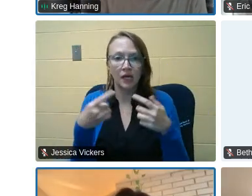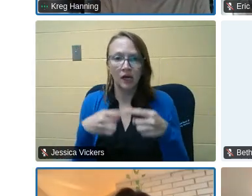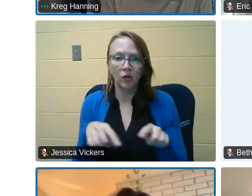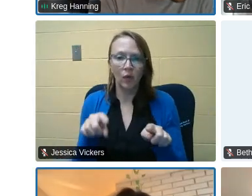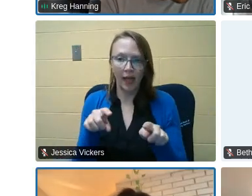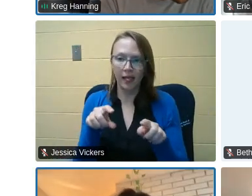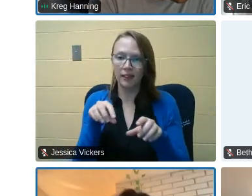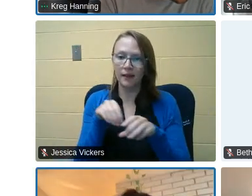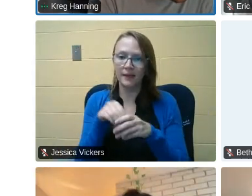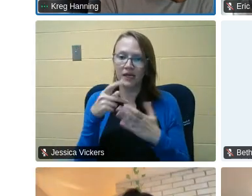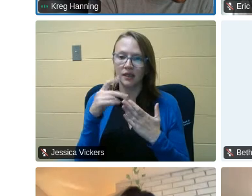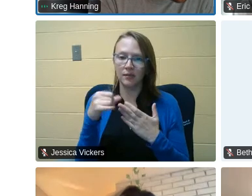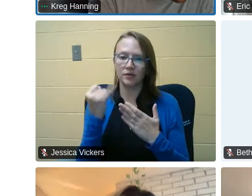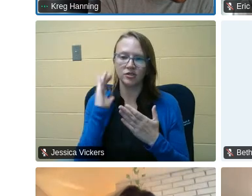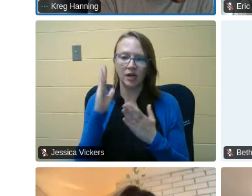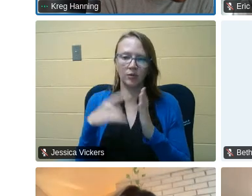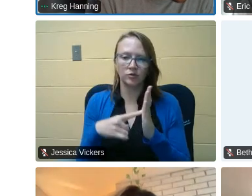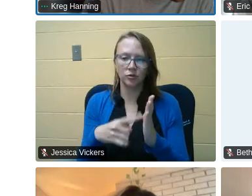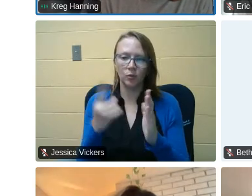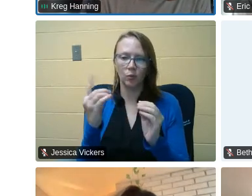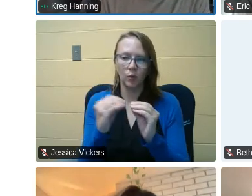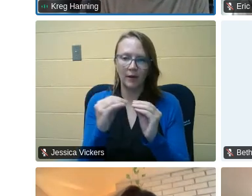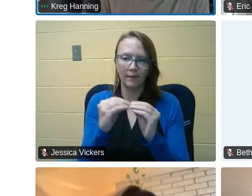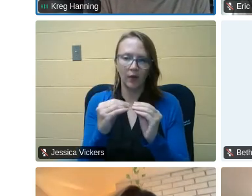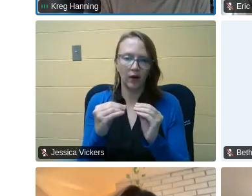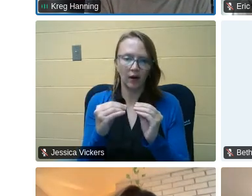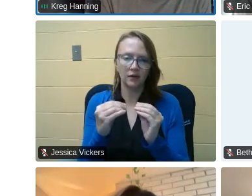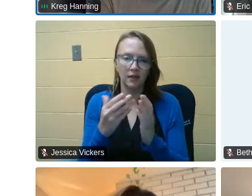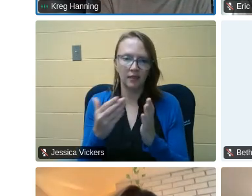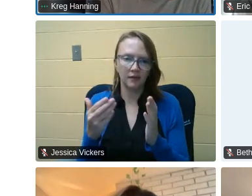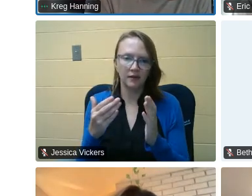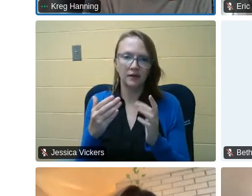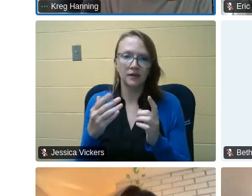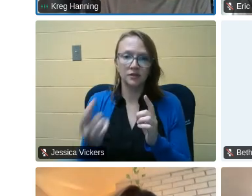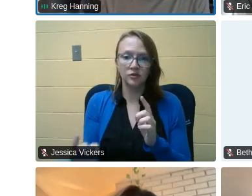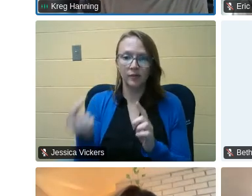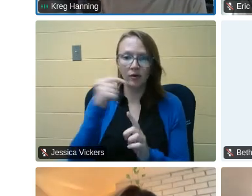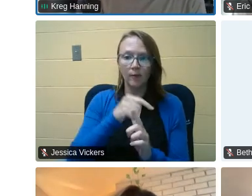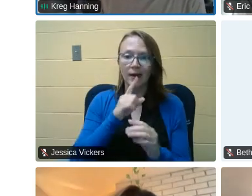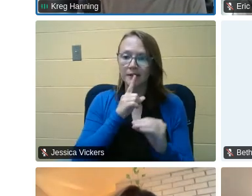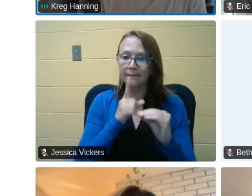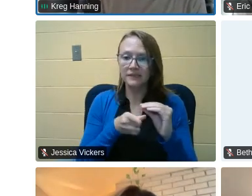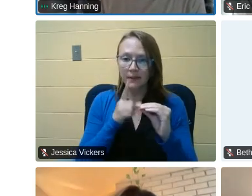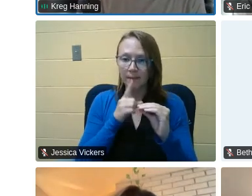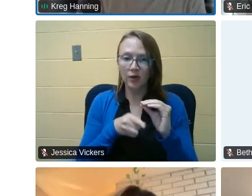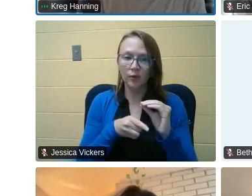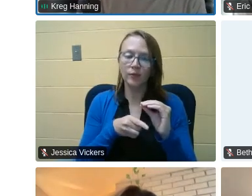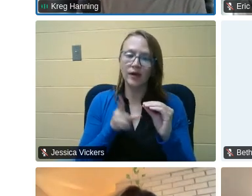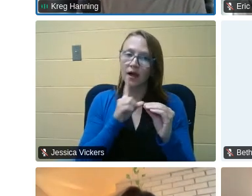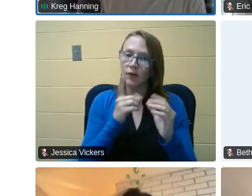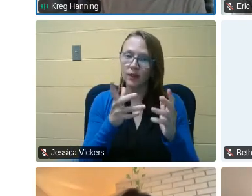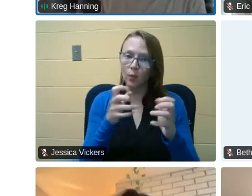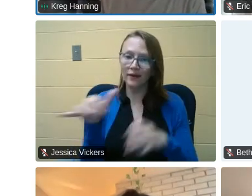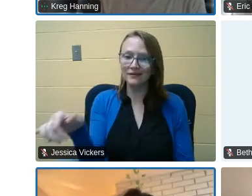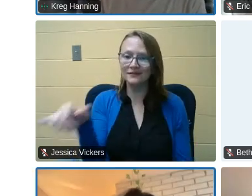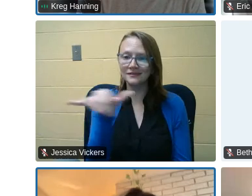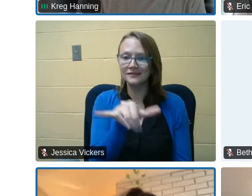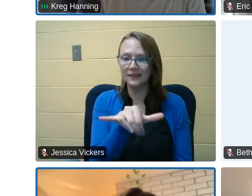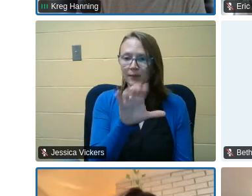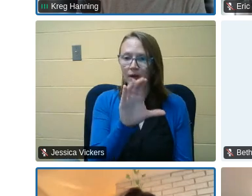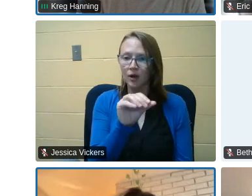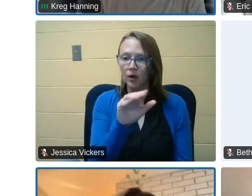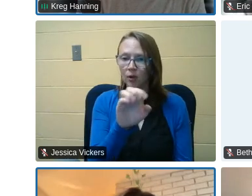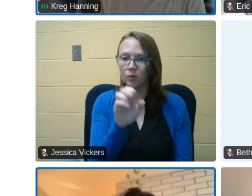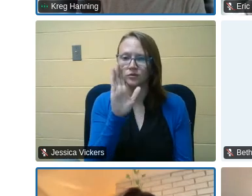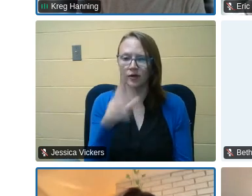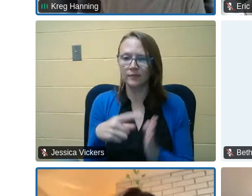why don't I show one more feature? I'm going to go back to my tomato because I really want the same code on my lettuce. So I'm going to show